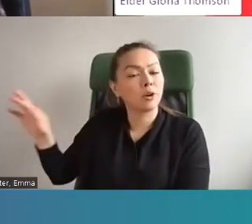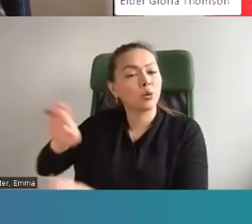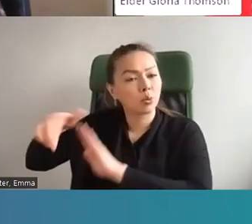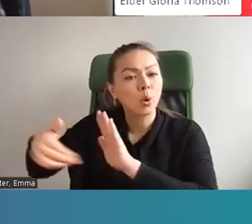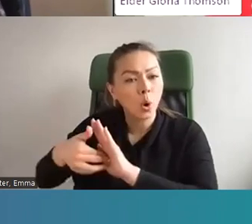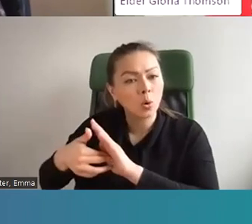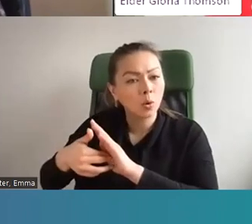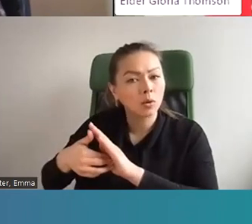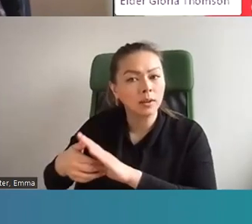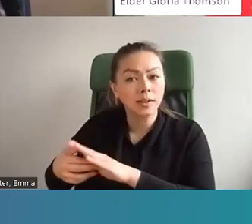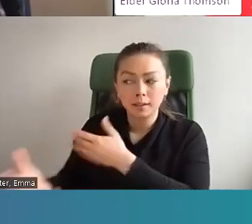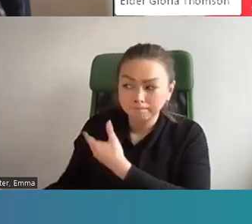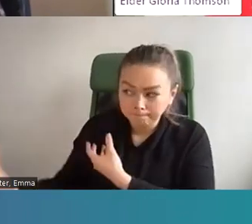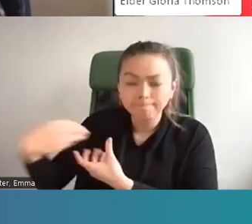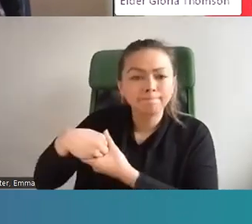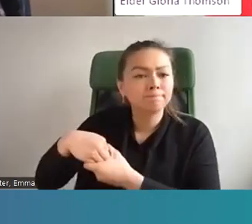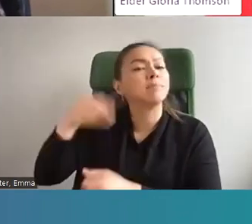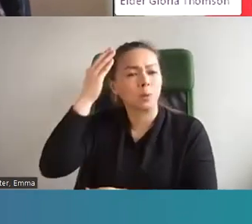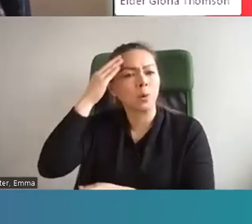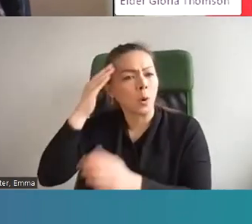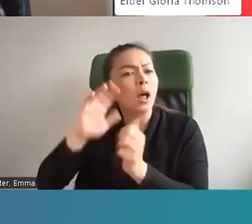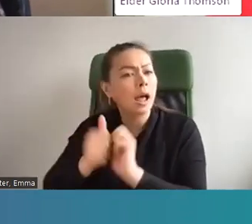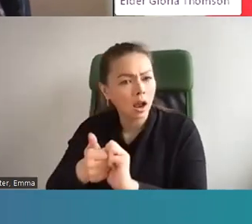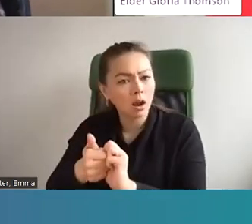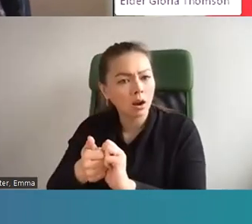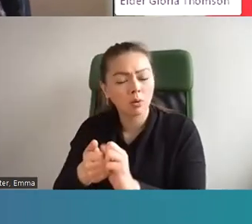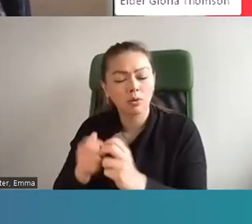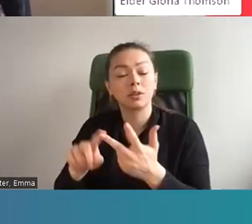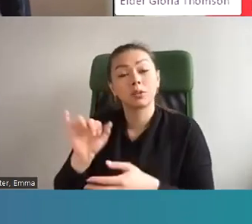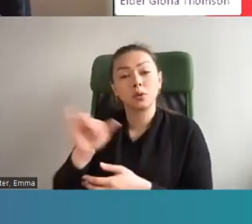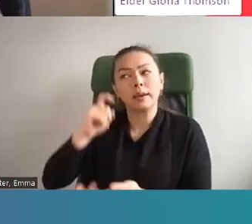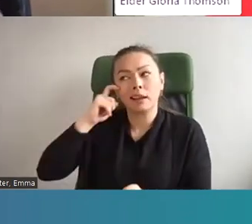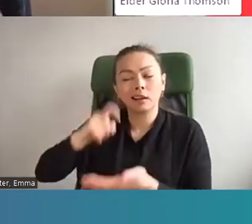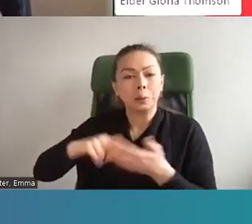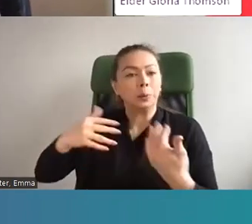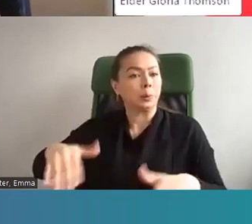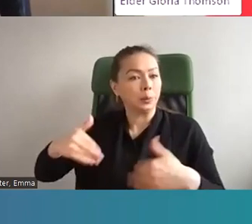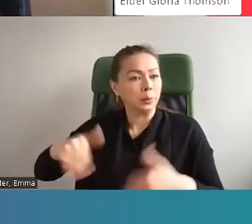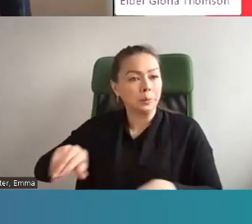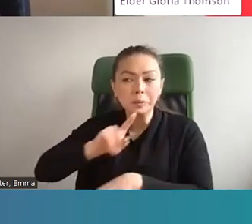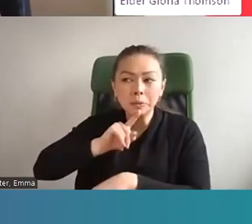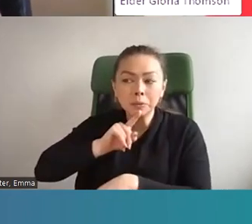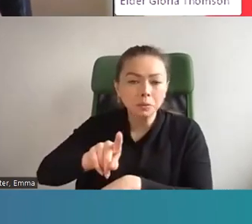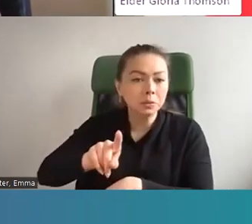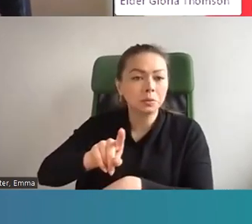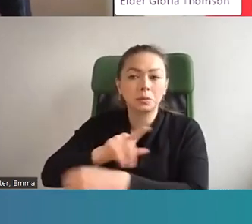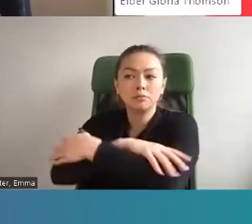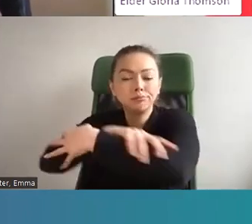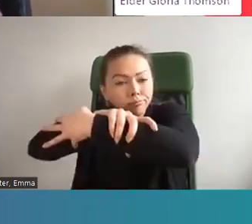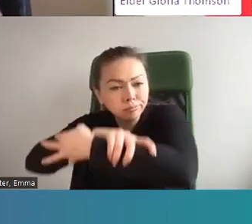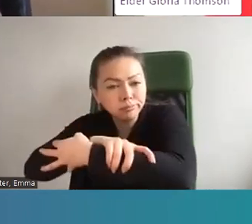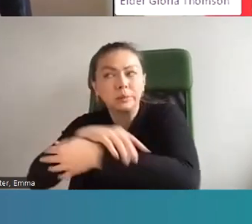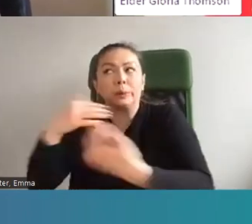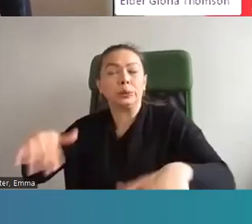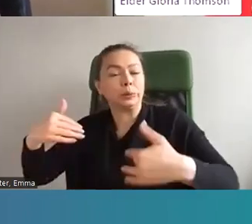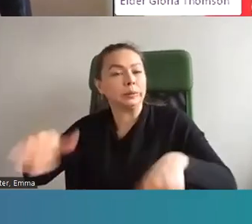processes, acknowledge the need for truth and reconciliation. The format for this special webinar will